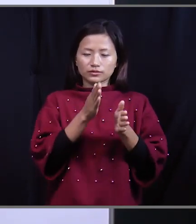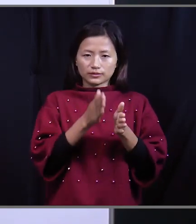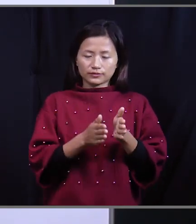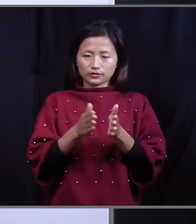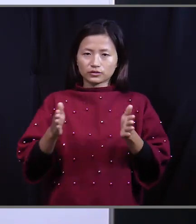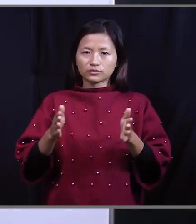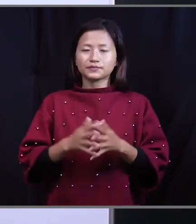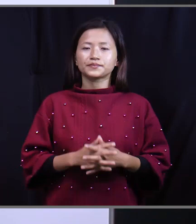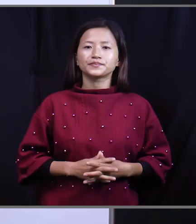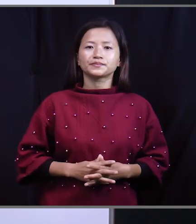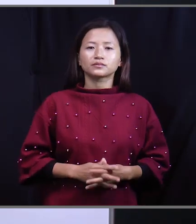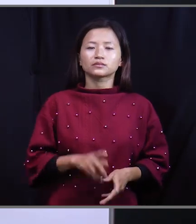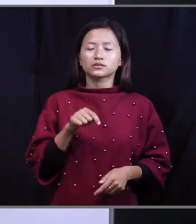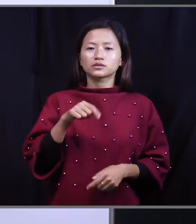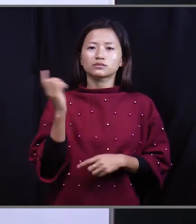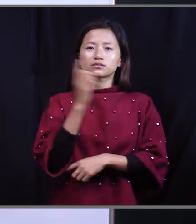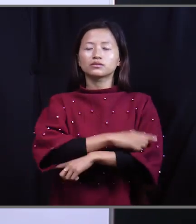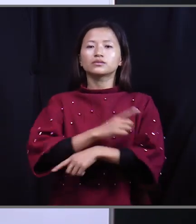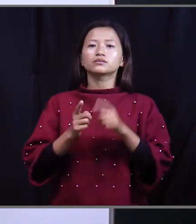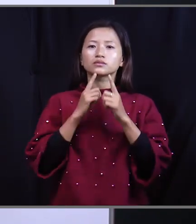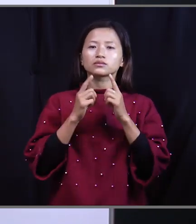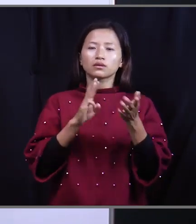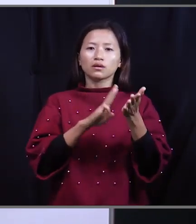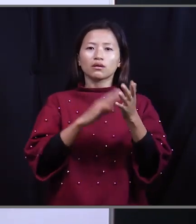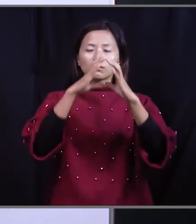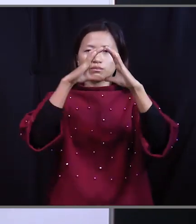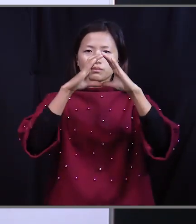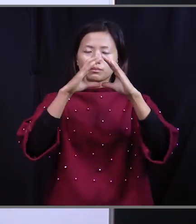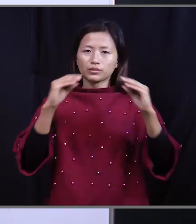Now, today we're going to talk about meiosis.